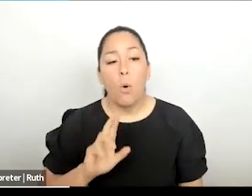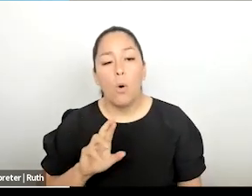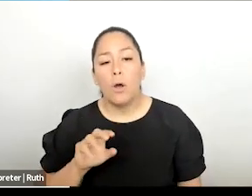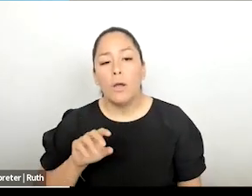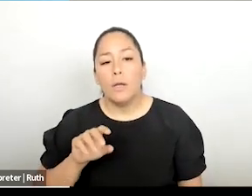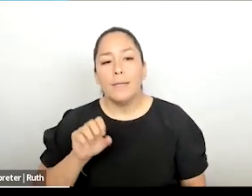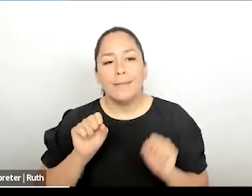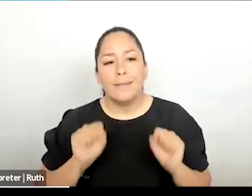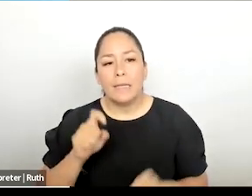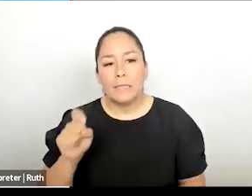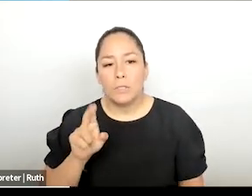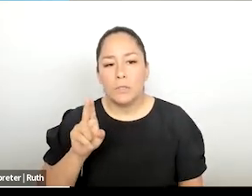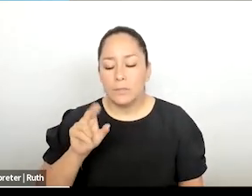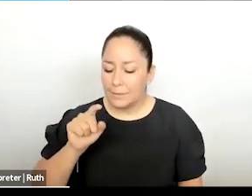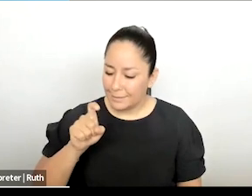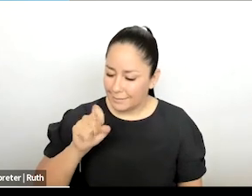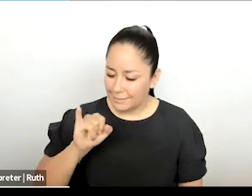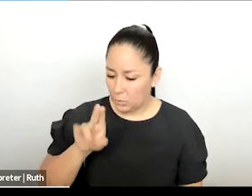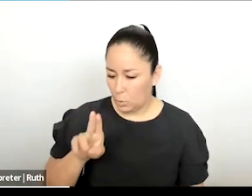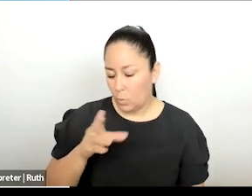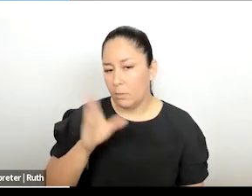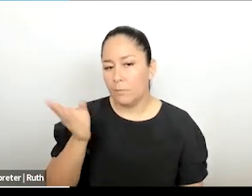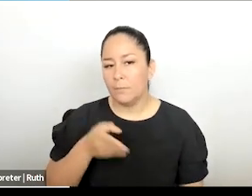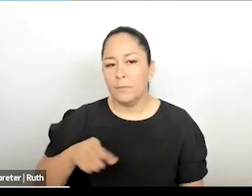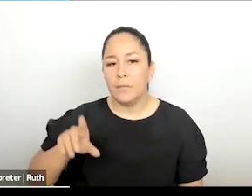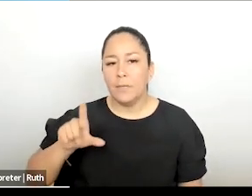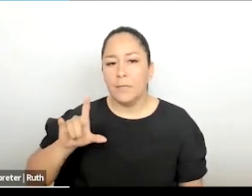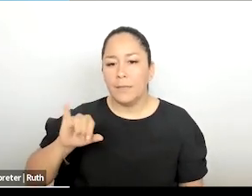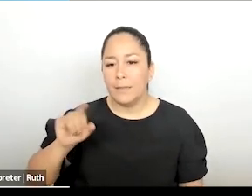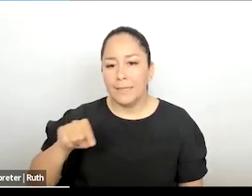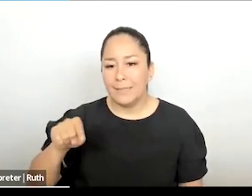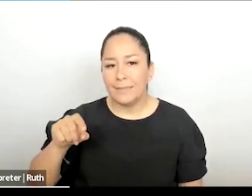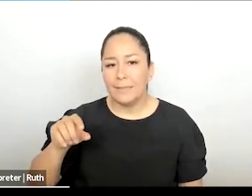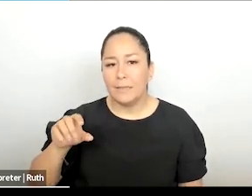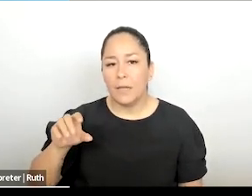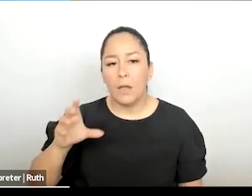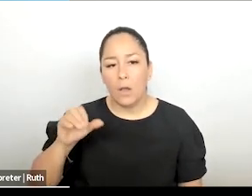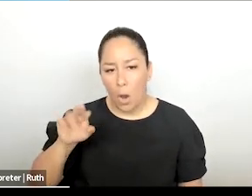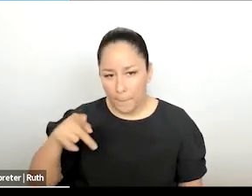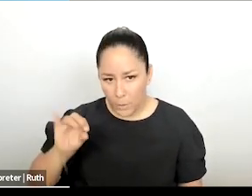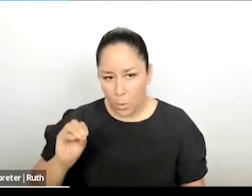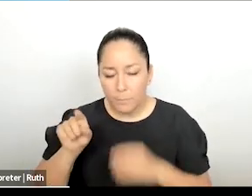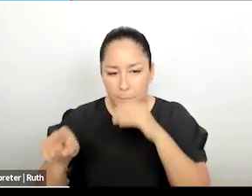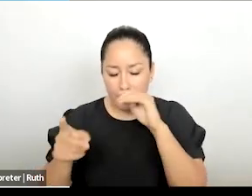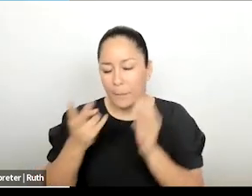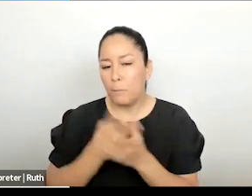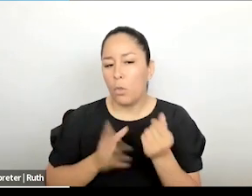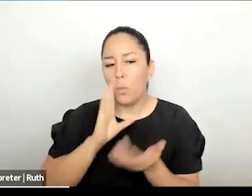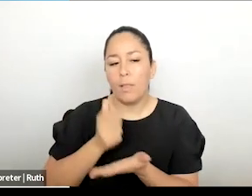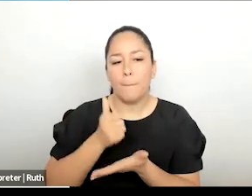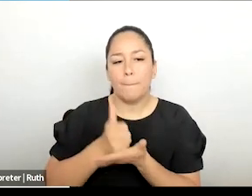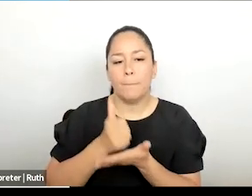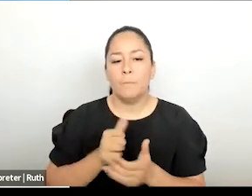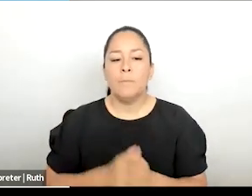Carpio, or CU Tran or Liz Carpio, who can assist you throughout this